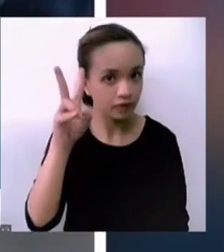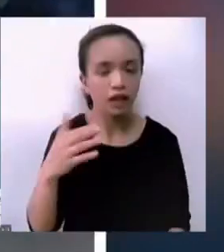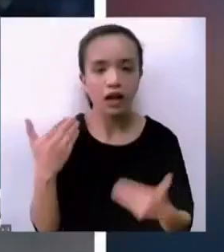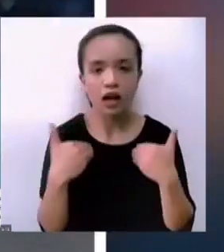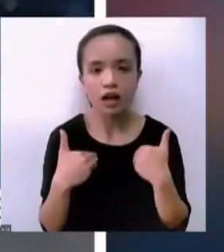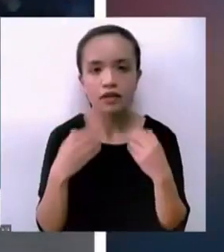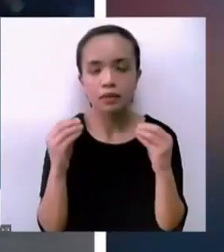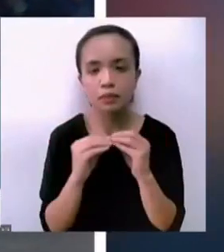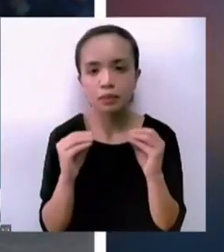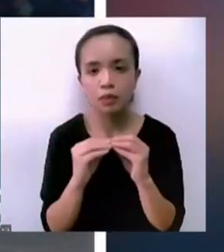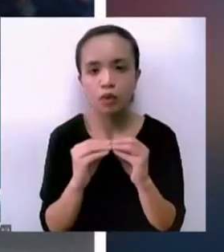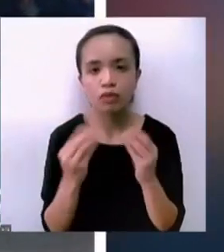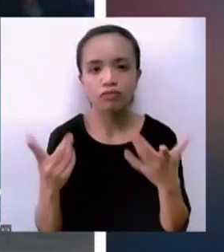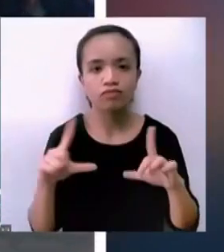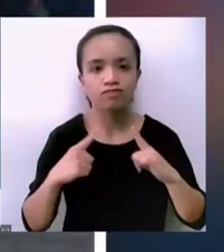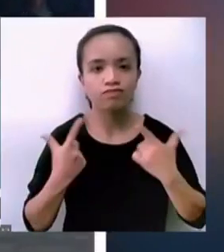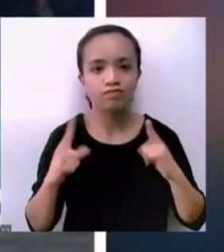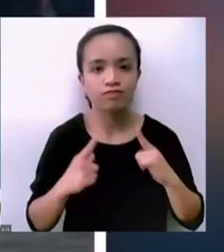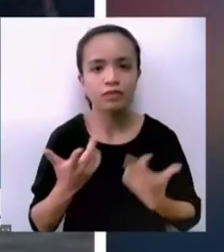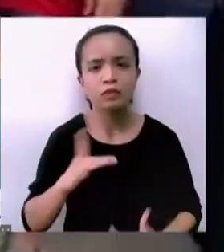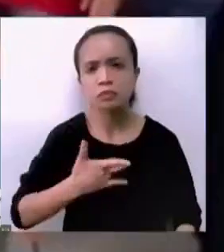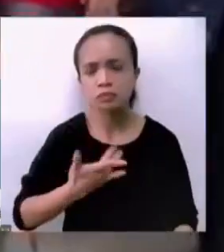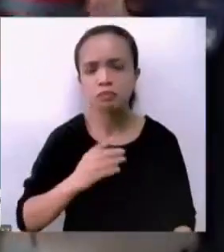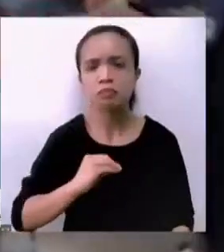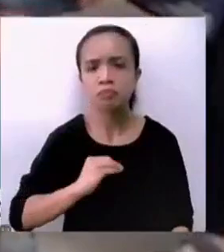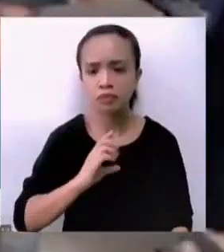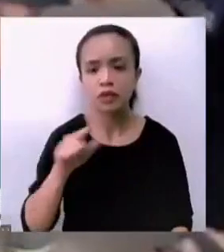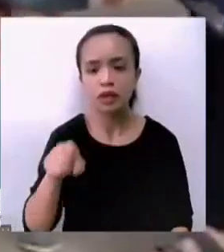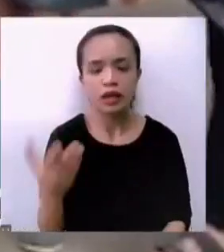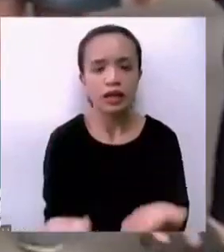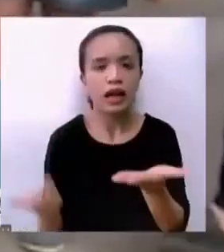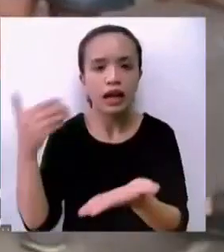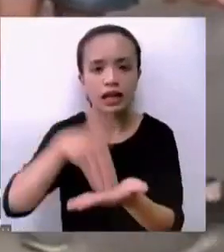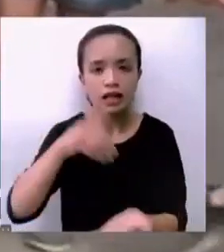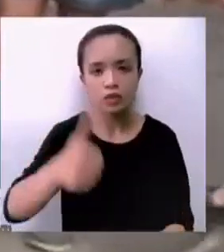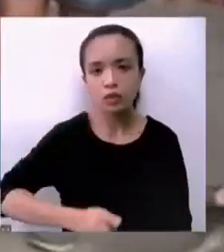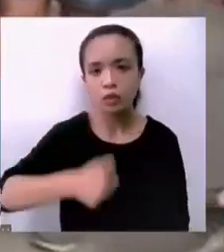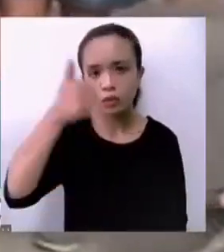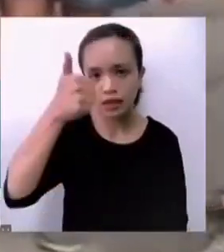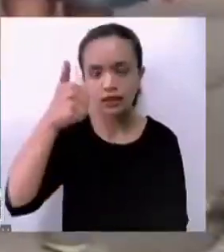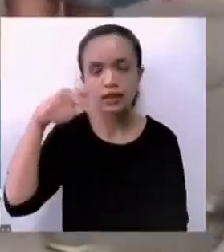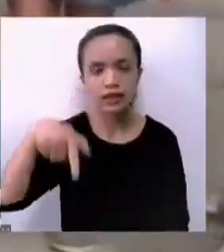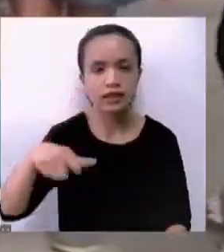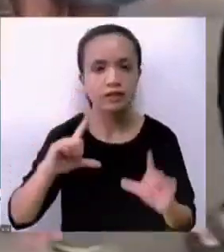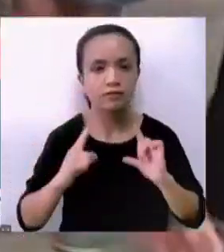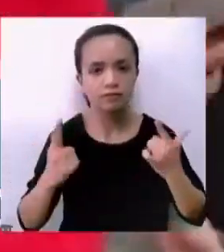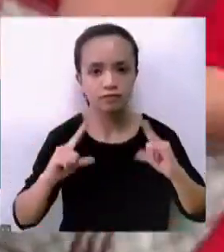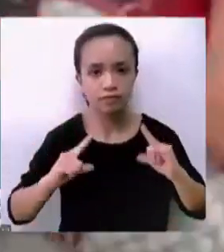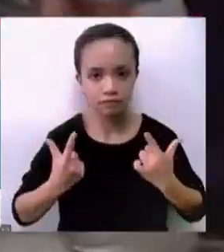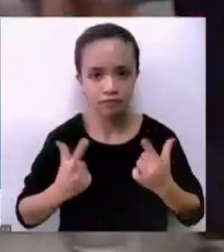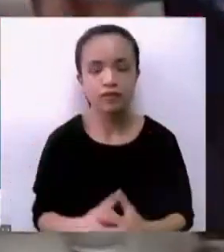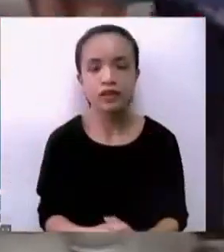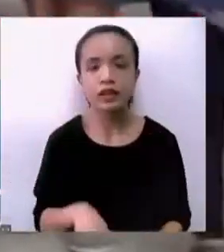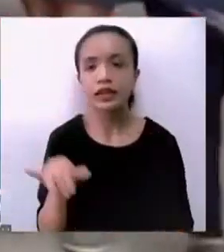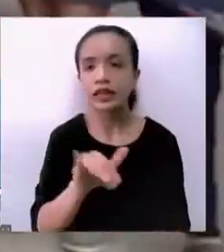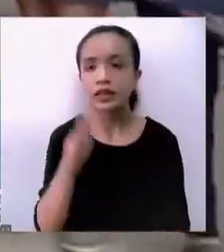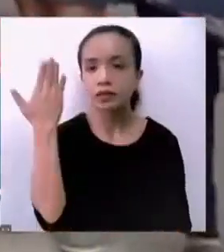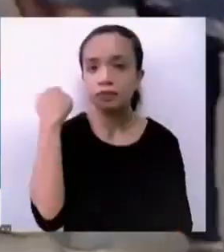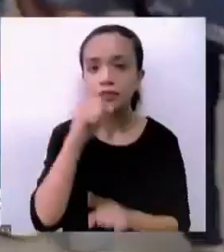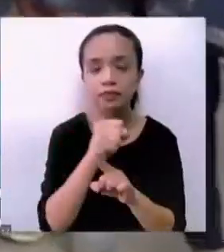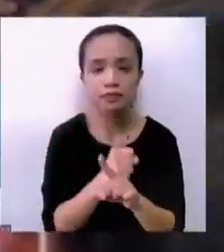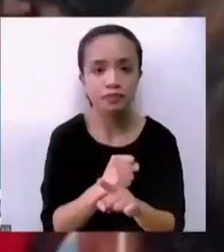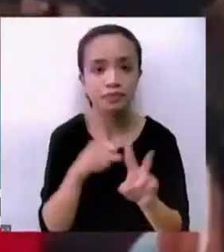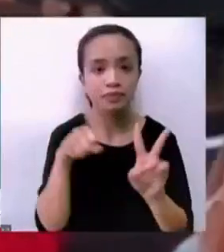in Laguna, he feels confident that he will again win in the province. Last December, Marcos and Duterte visited